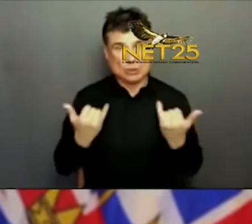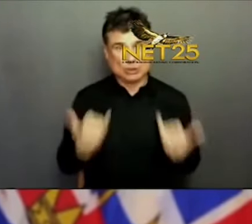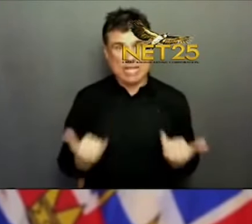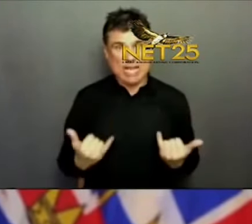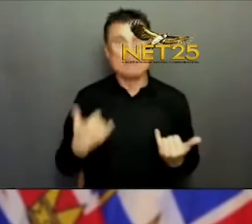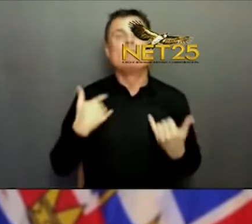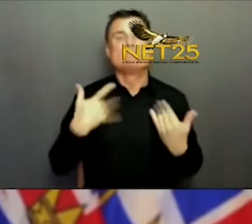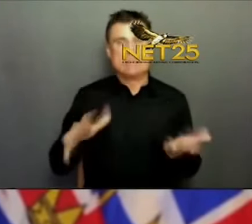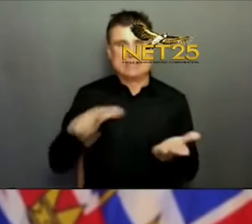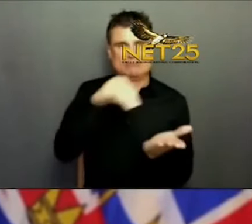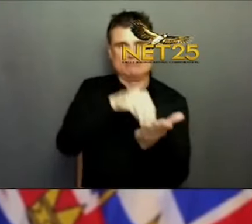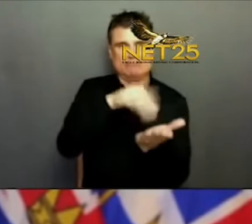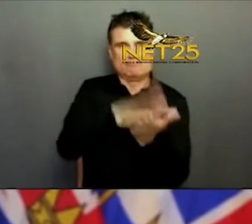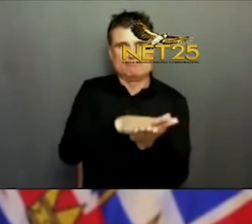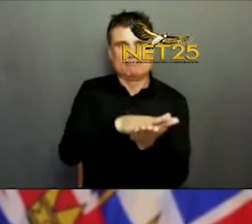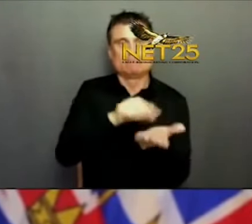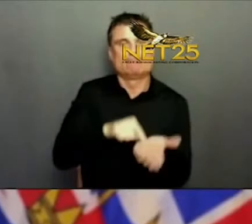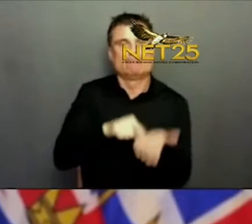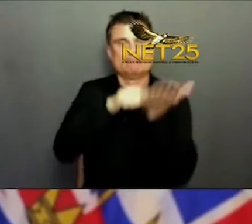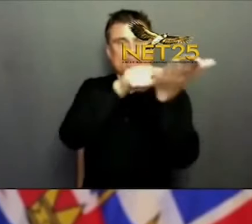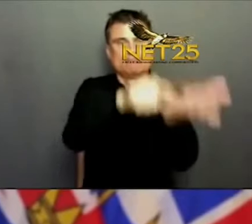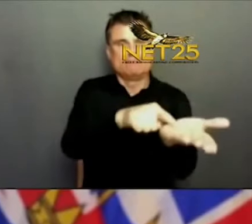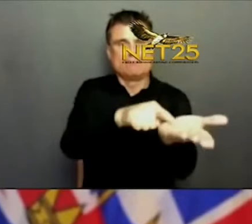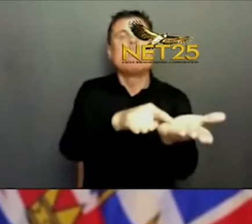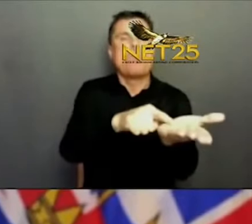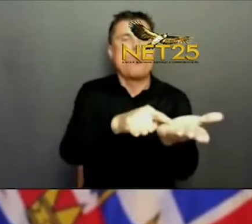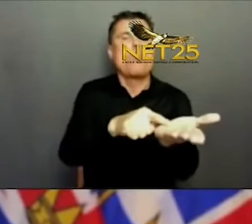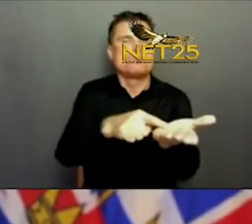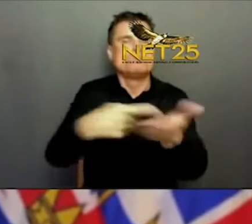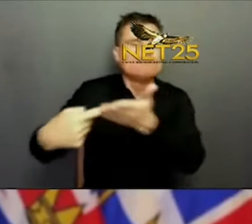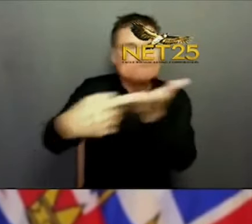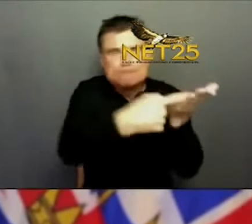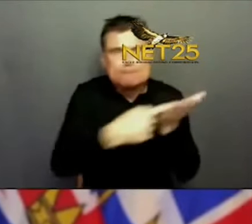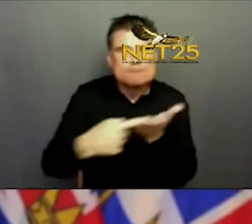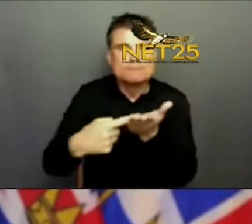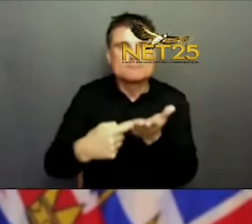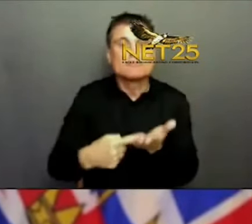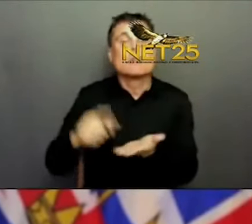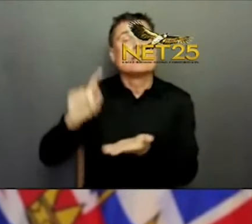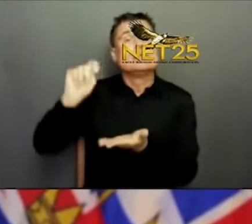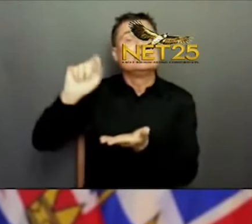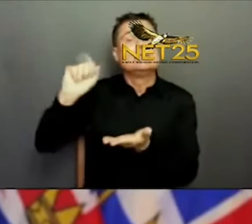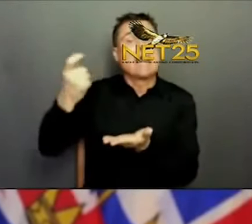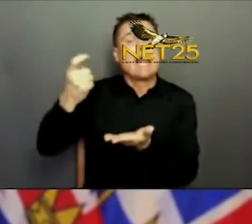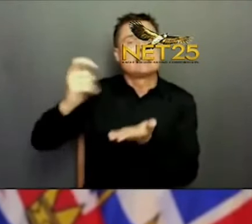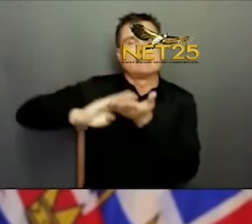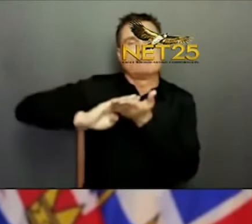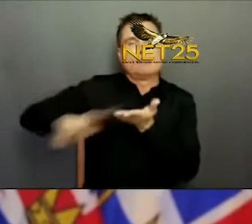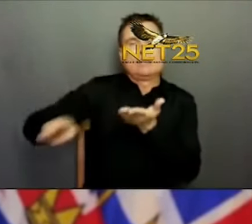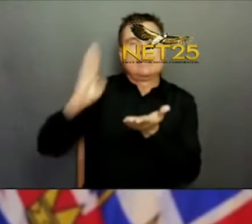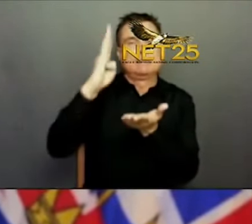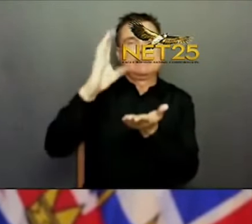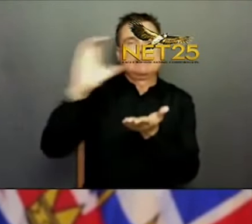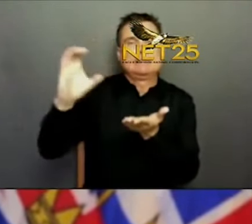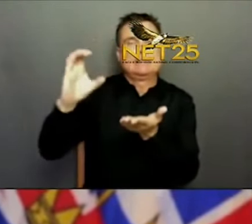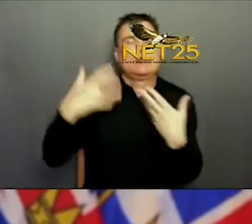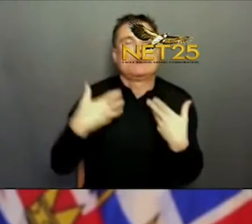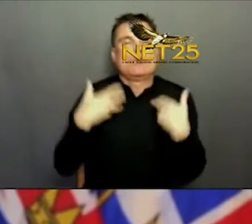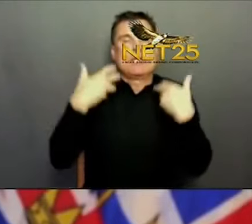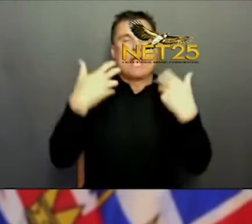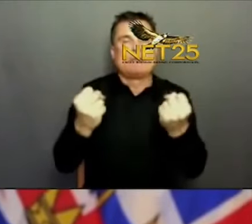tax-free BC recovery benefit. Starting December 18th, people will be able to apply online for the